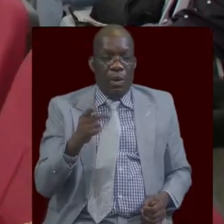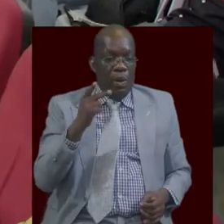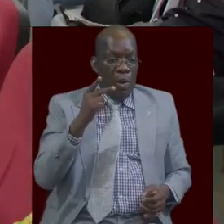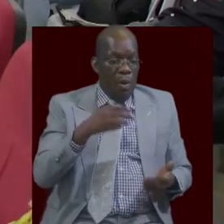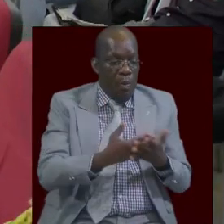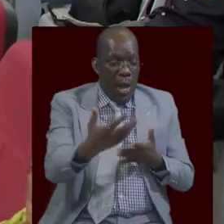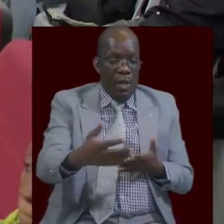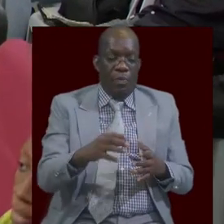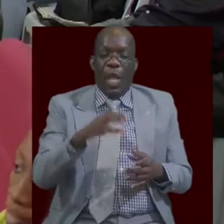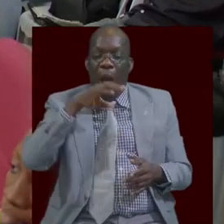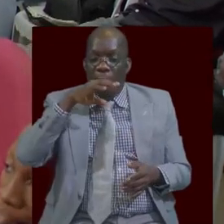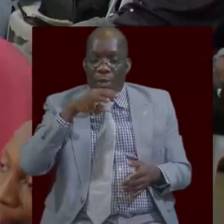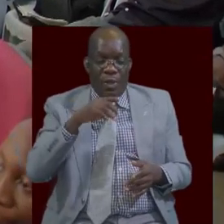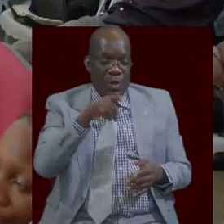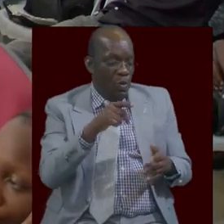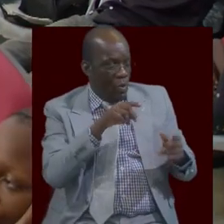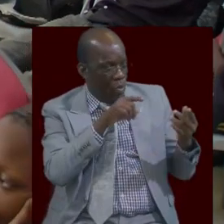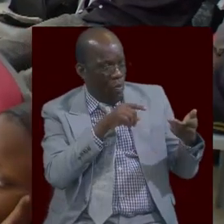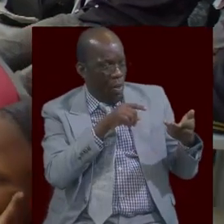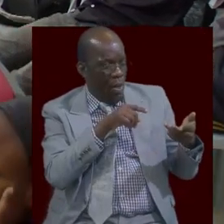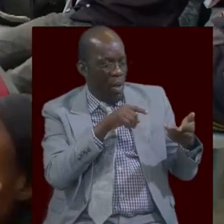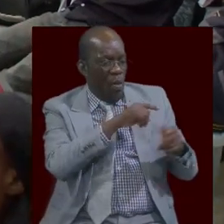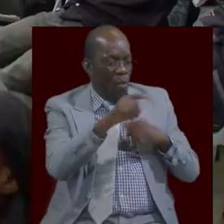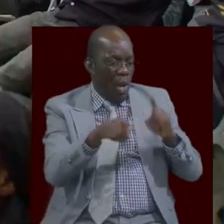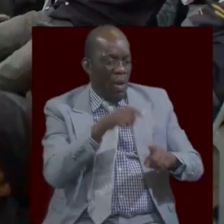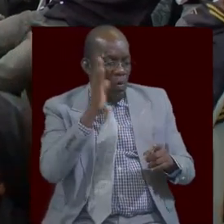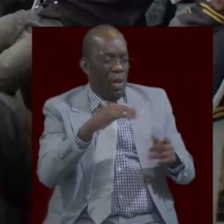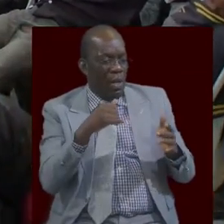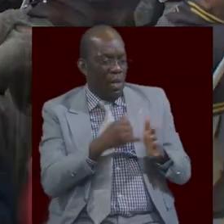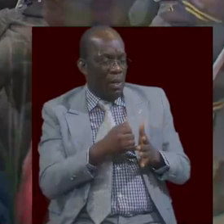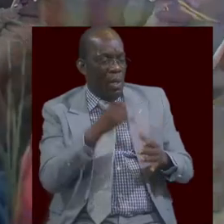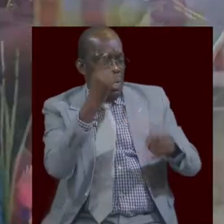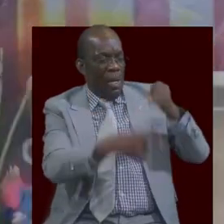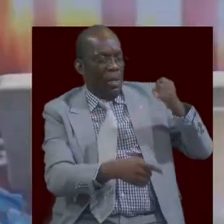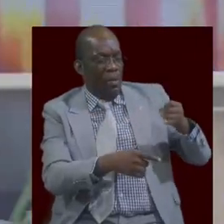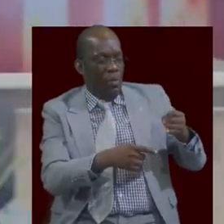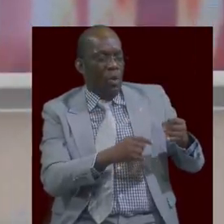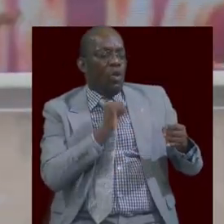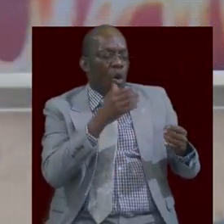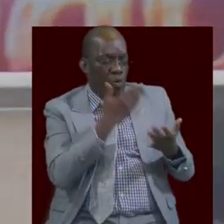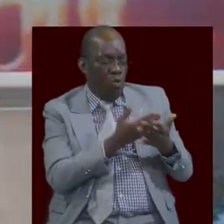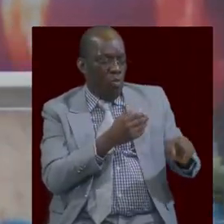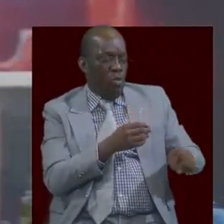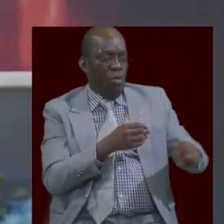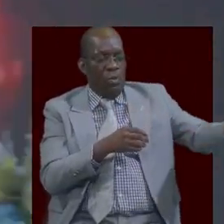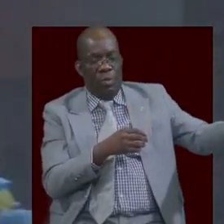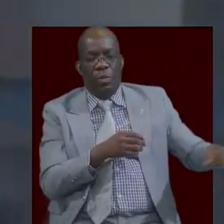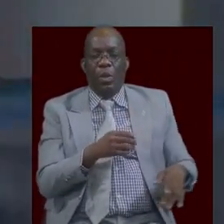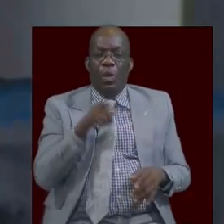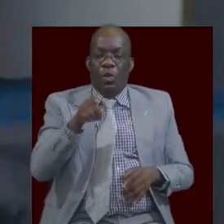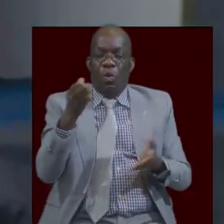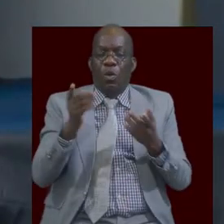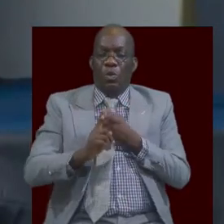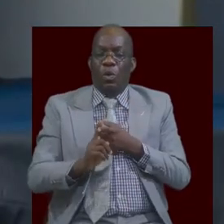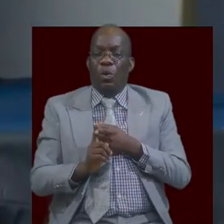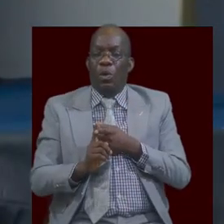and beyond that expiry date, they say that thing is no good, throw it away. You want to make up your mind that